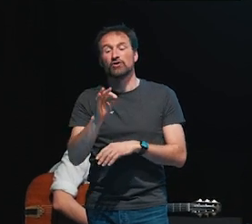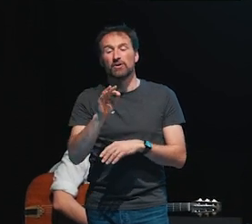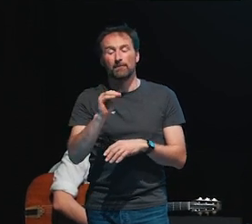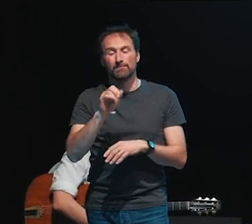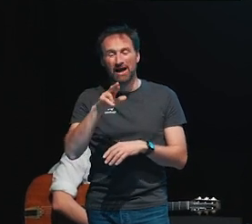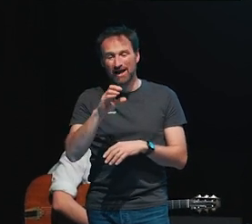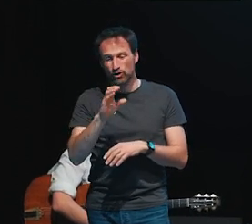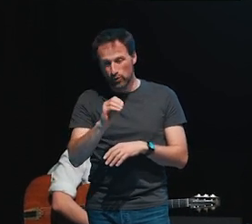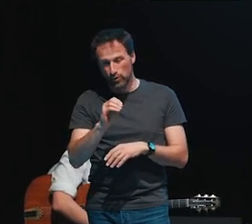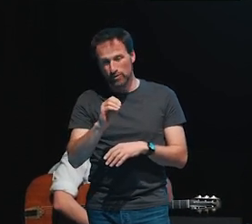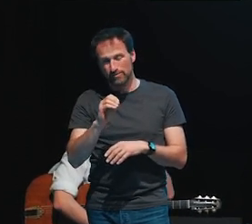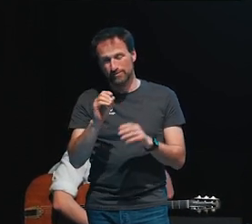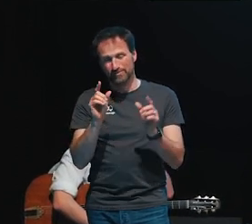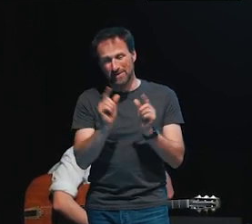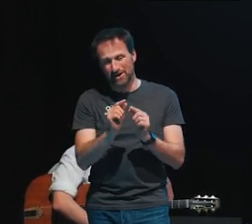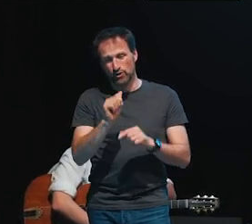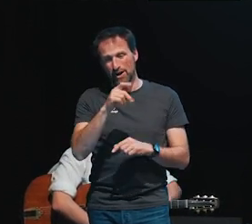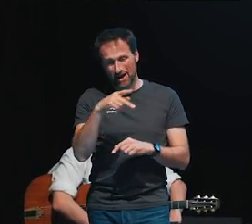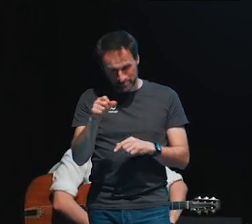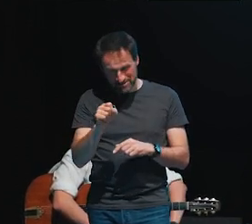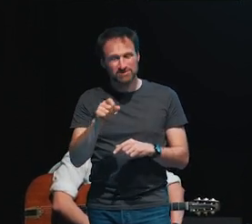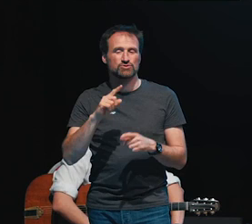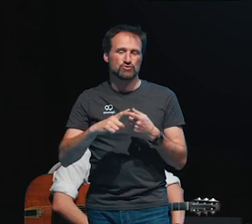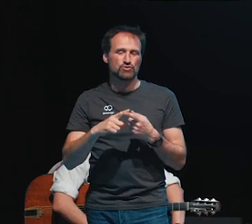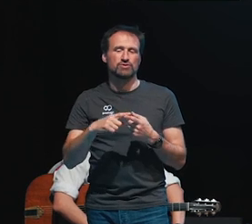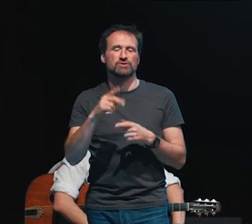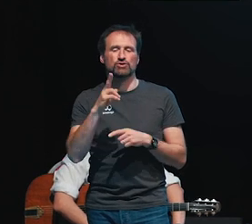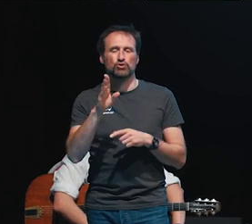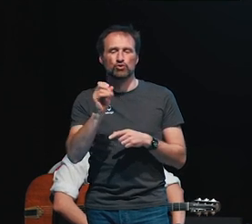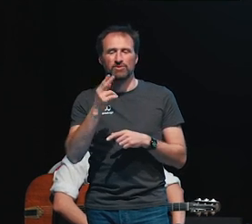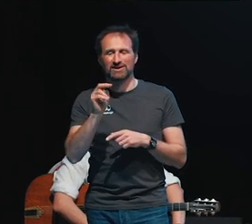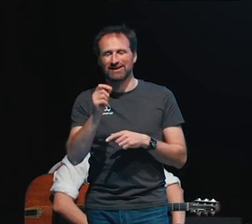about Docker, Kubernetes, and Node, which are going to go way deeper into those topics. So